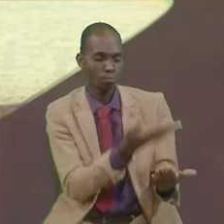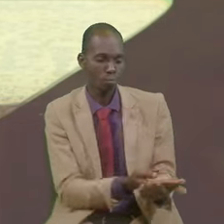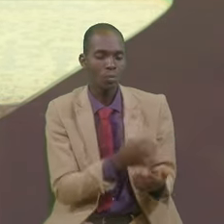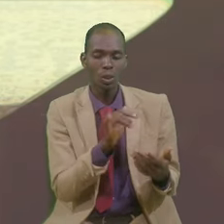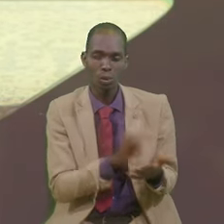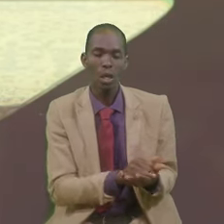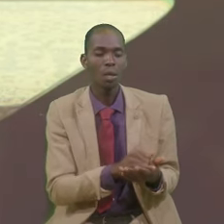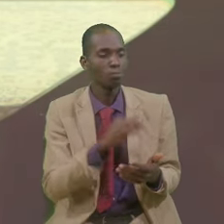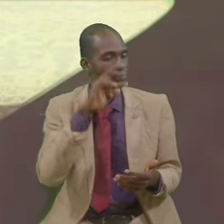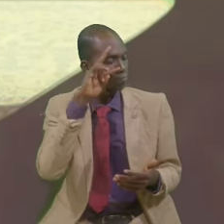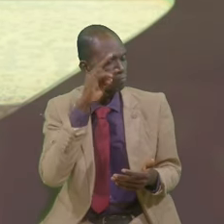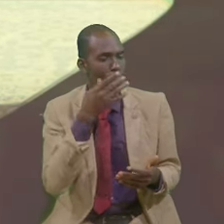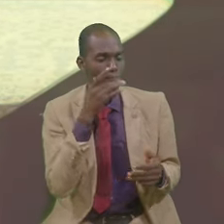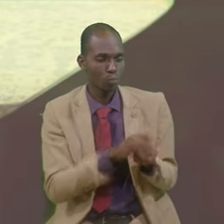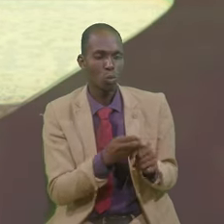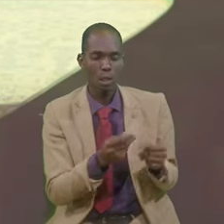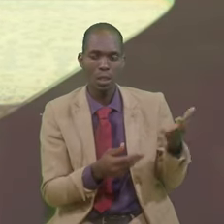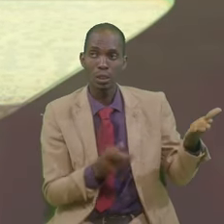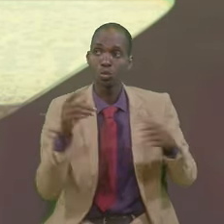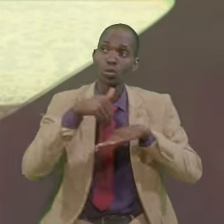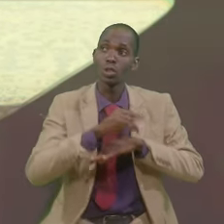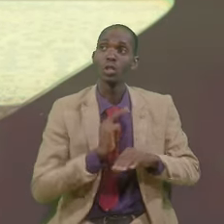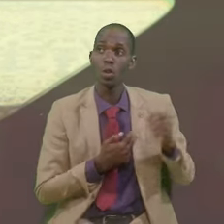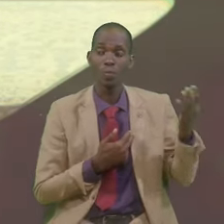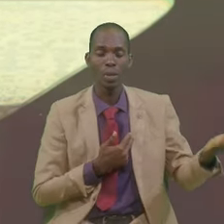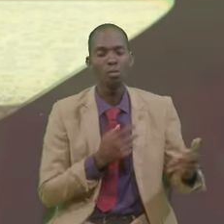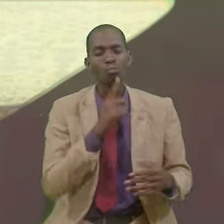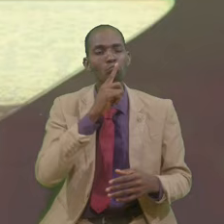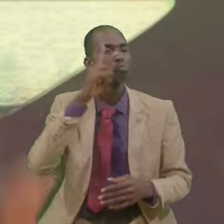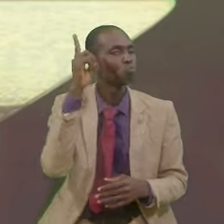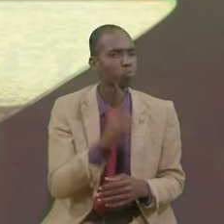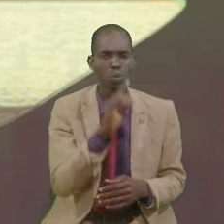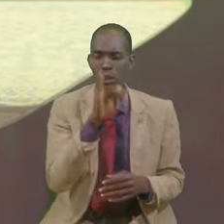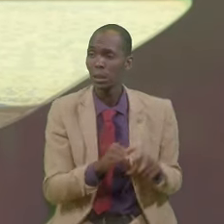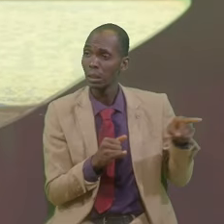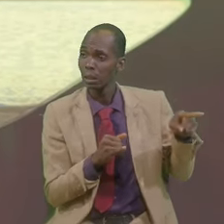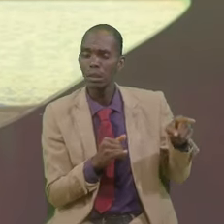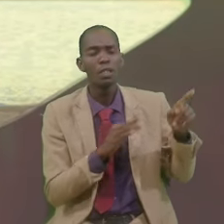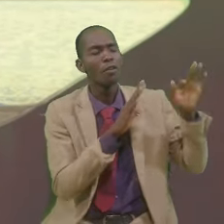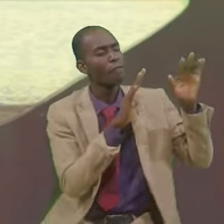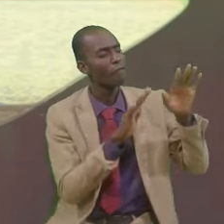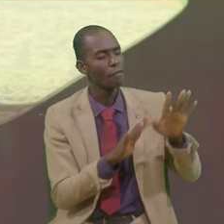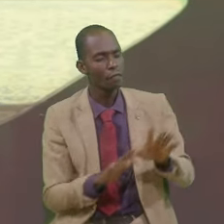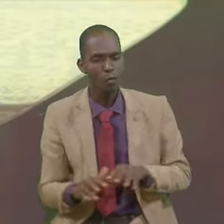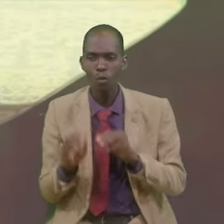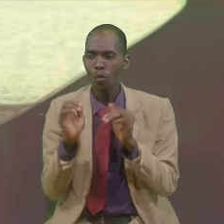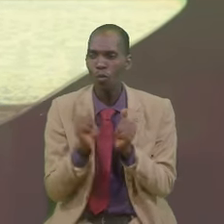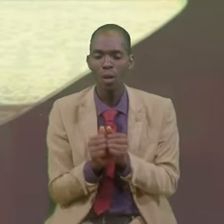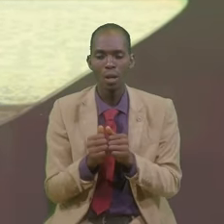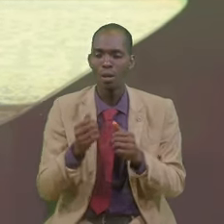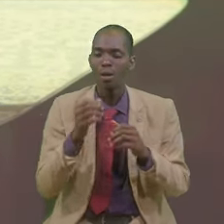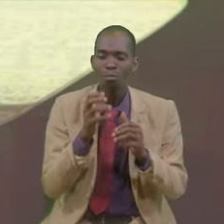land whither thou sentest us, and surely it floweth with milk and honey.